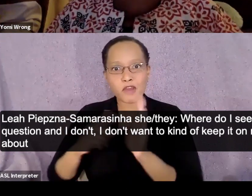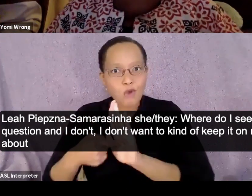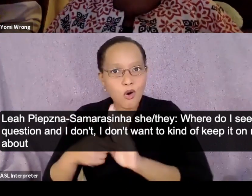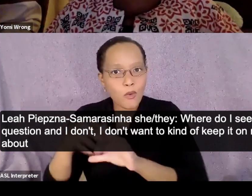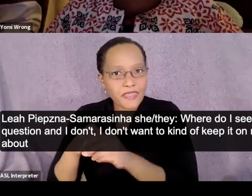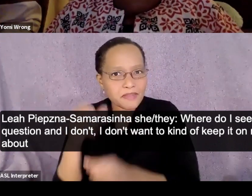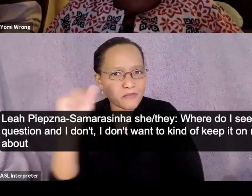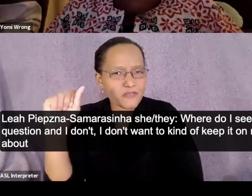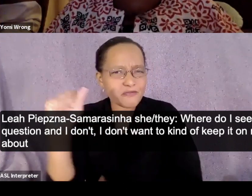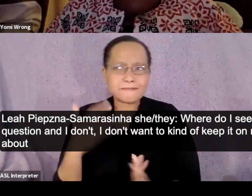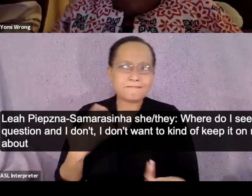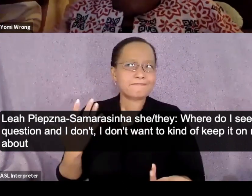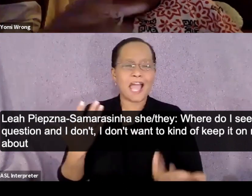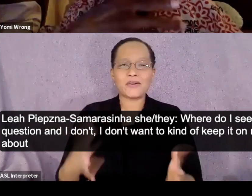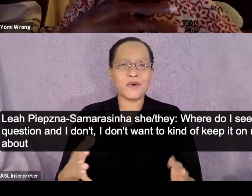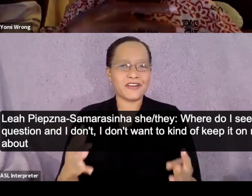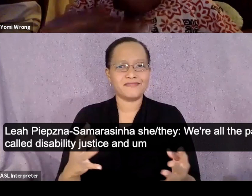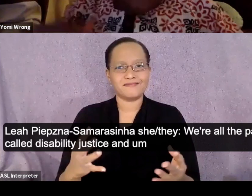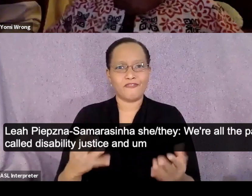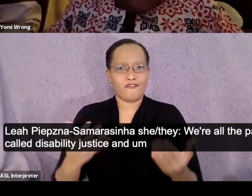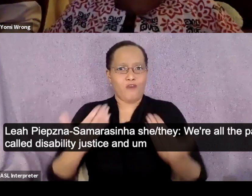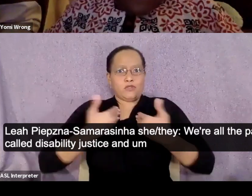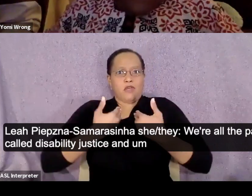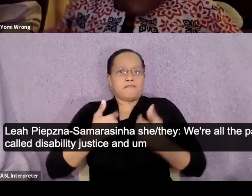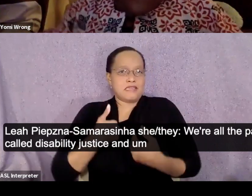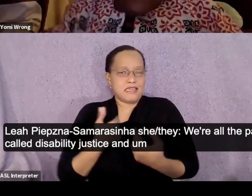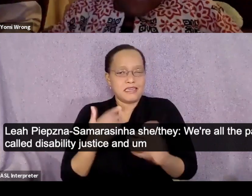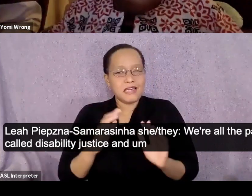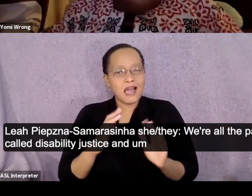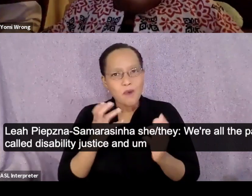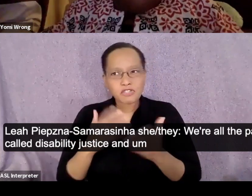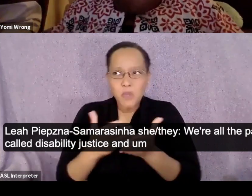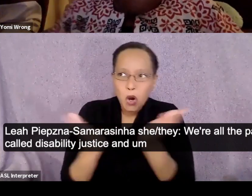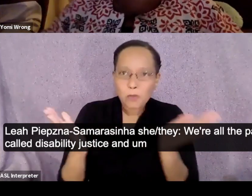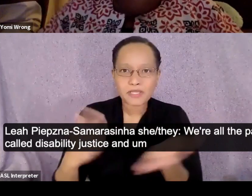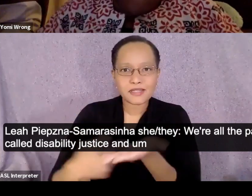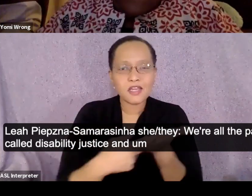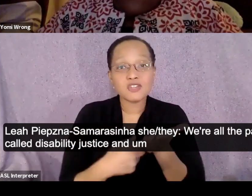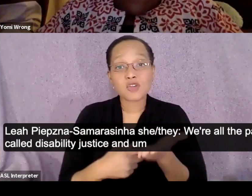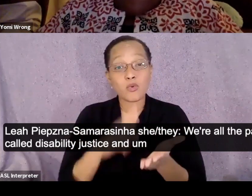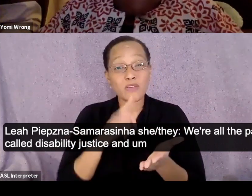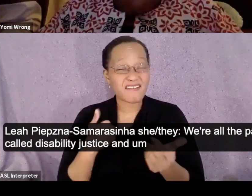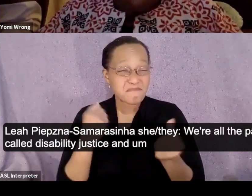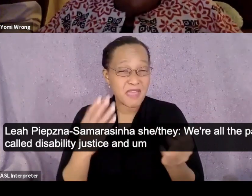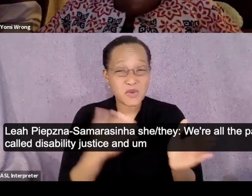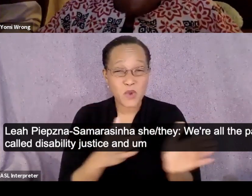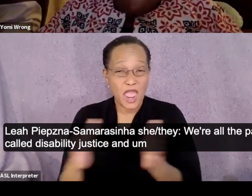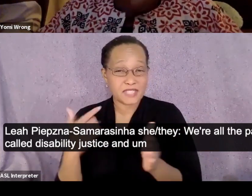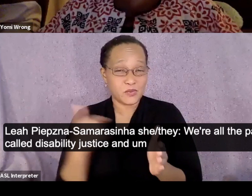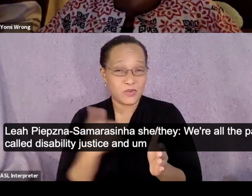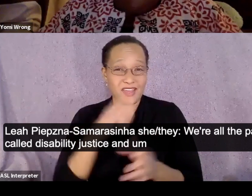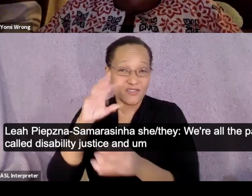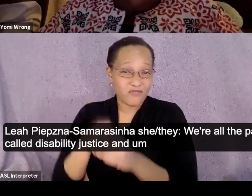that question to open it up, to talk about where are all the parts that we can play in this movement, this big spaceship called